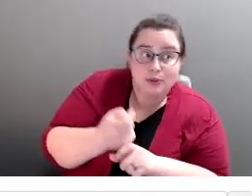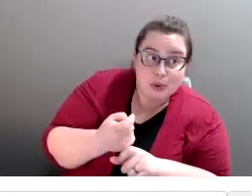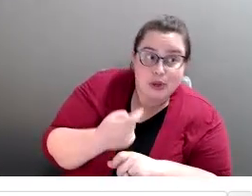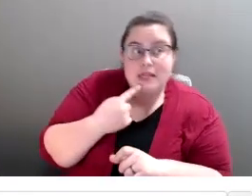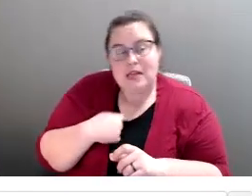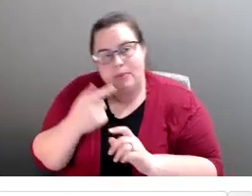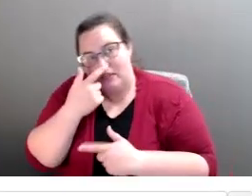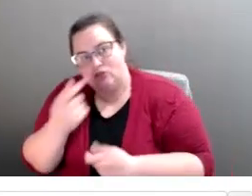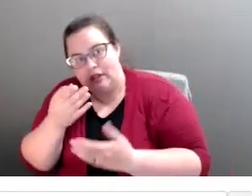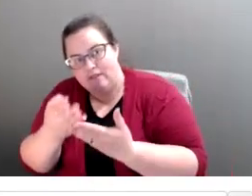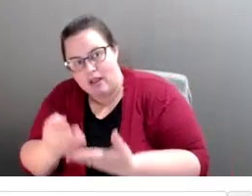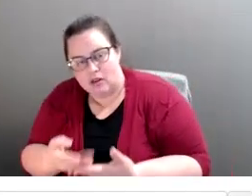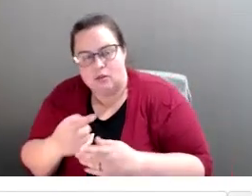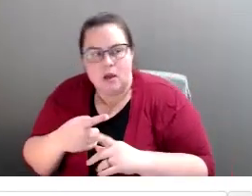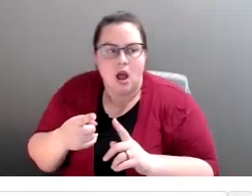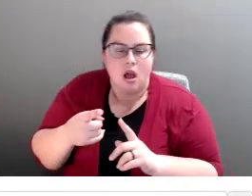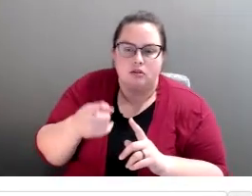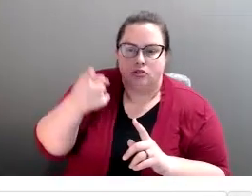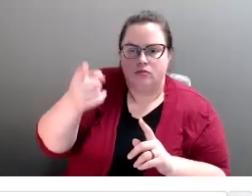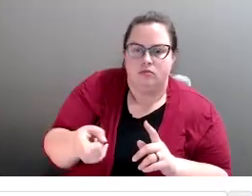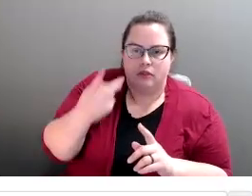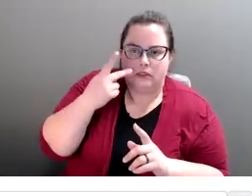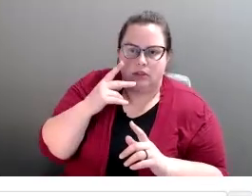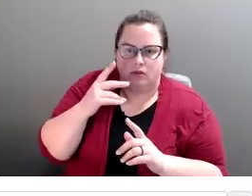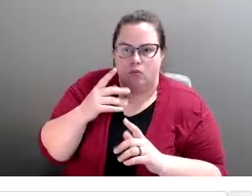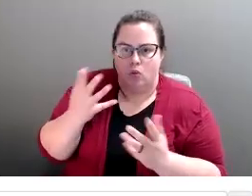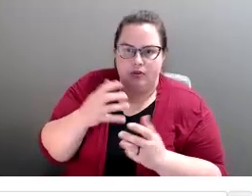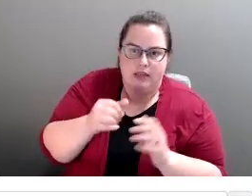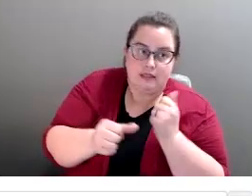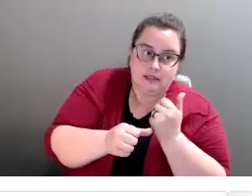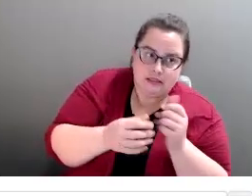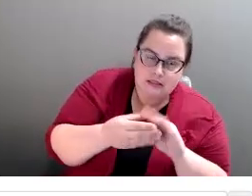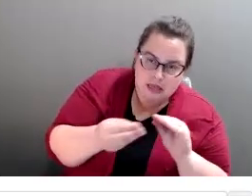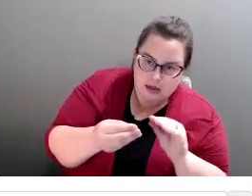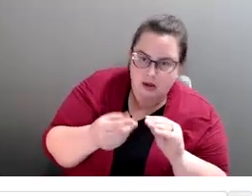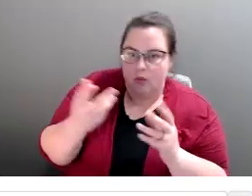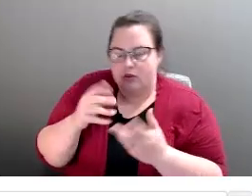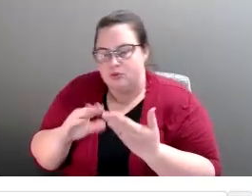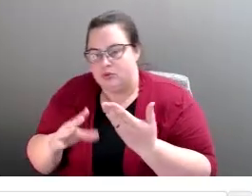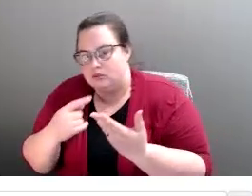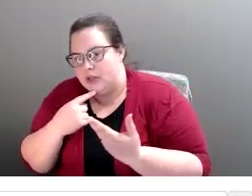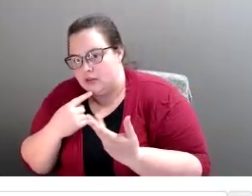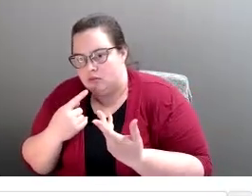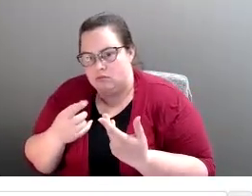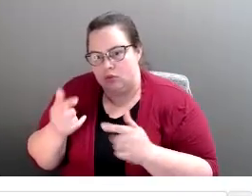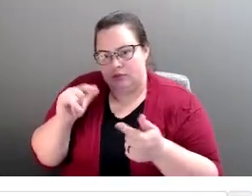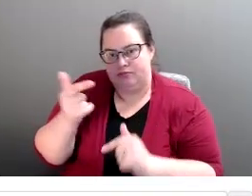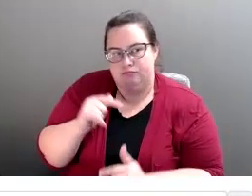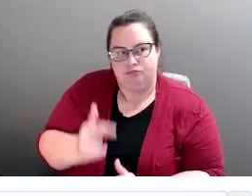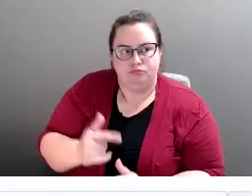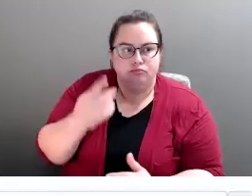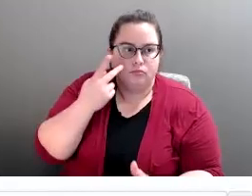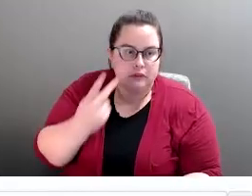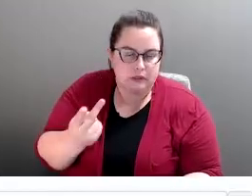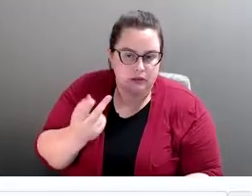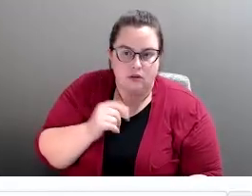It just goes straight into, what the assistant said and then what the student said, and you can see the whole back and forth.